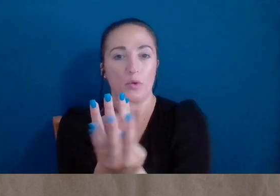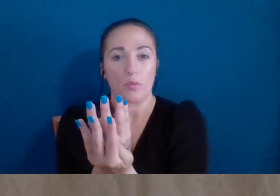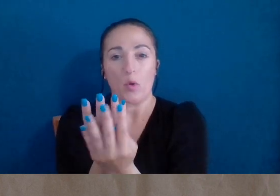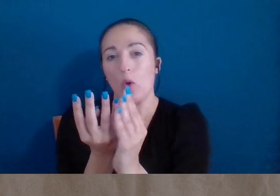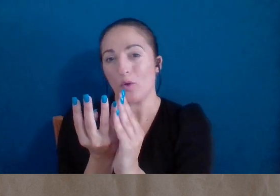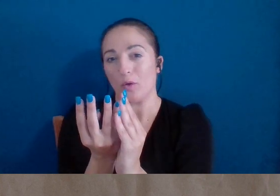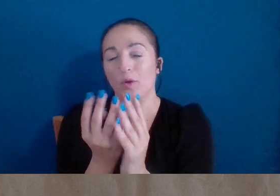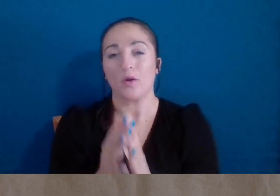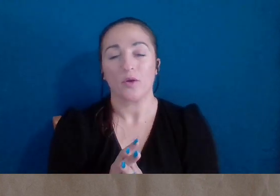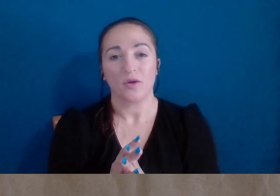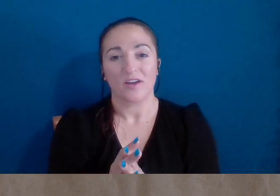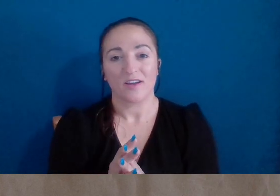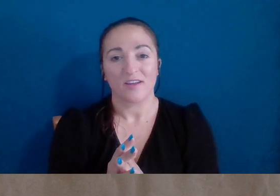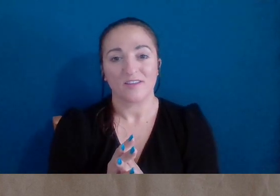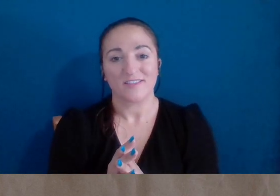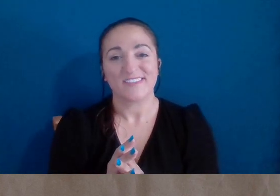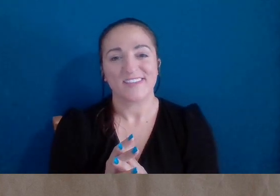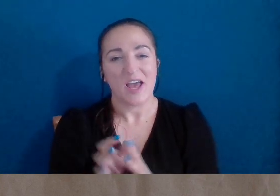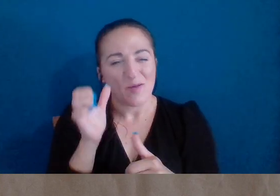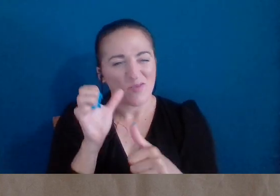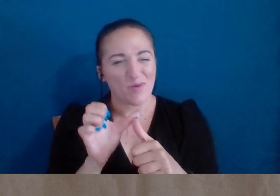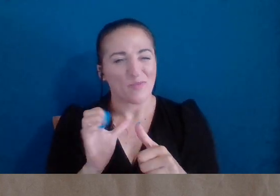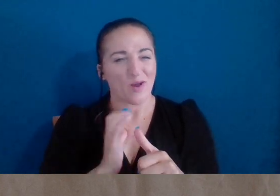halfway, go right next door,